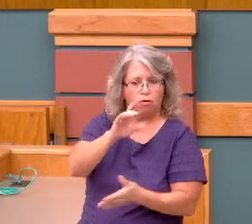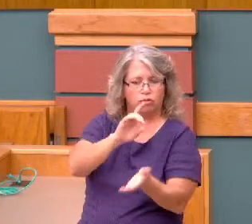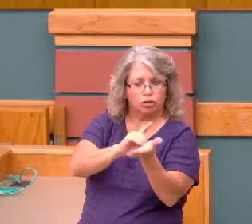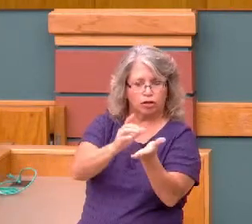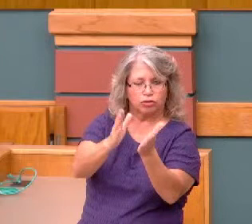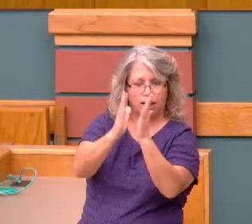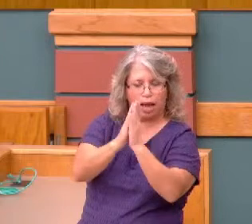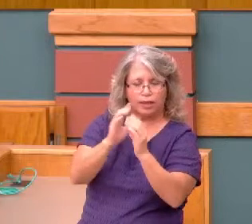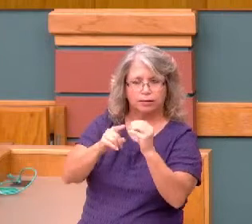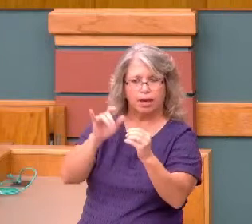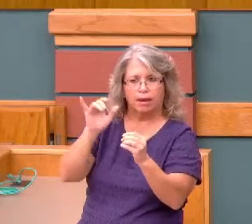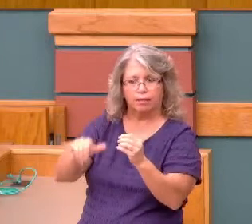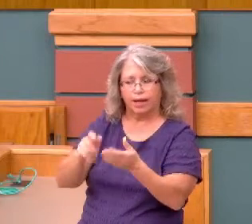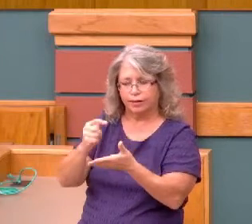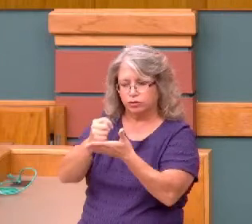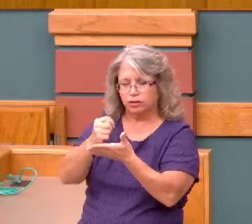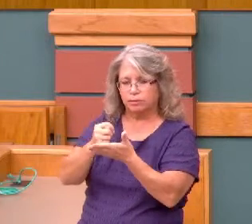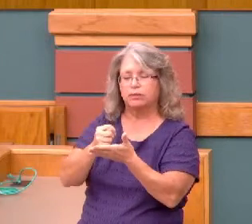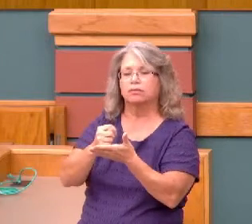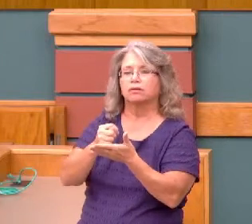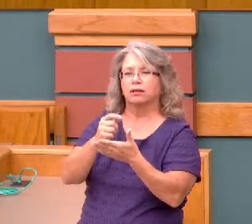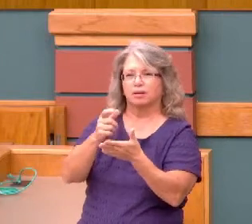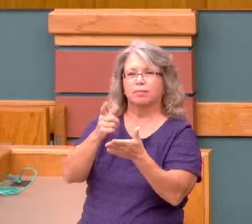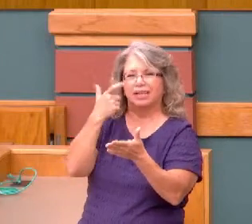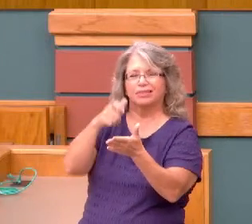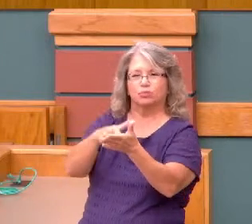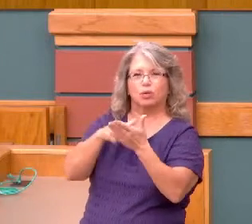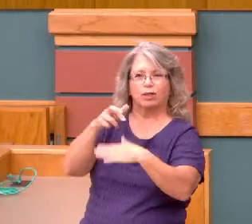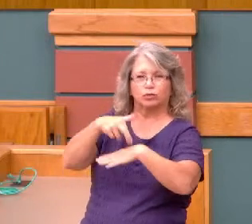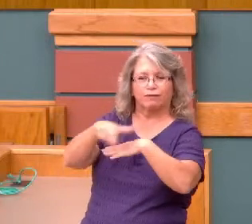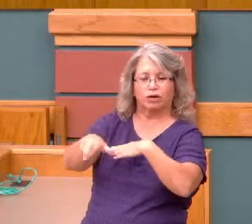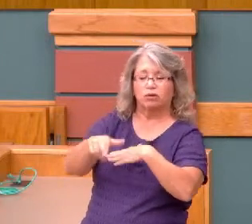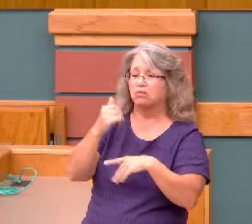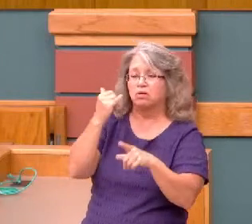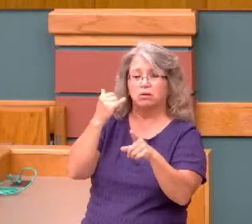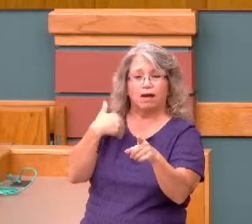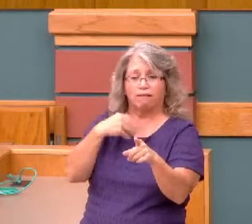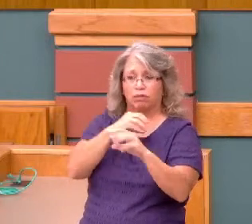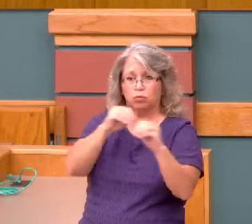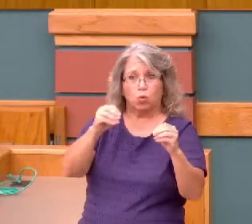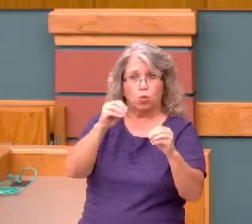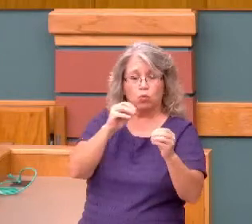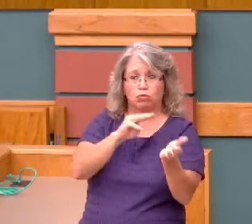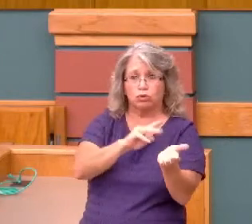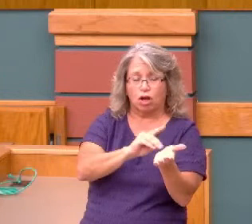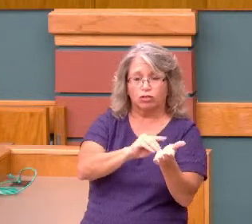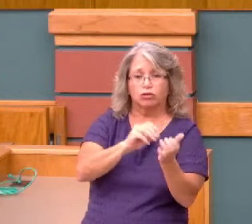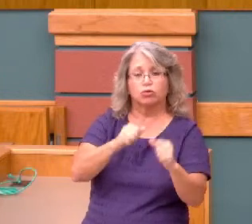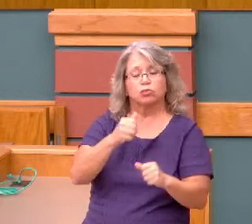who do not have a doctor, you can call the City County Health District at area code